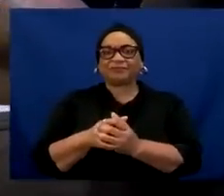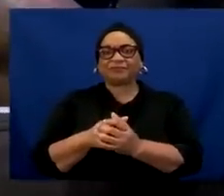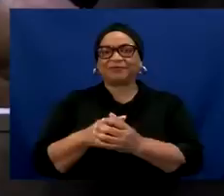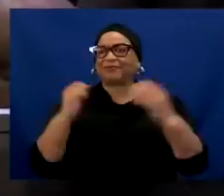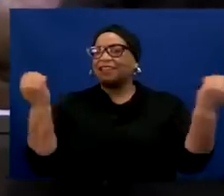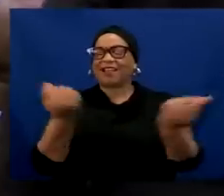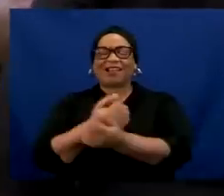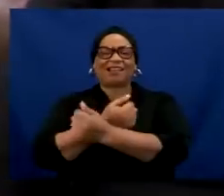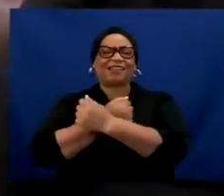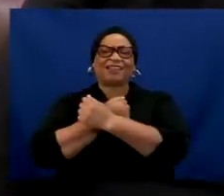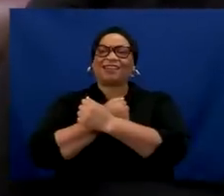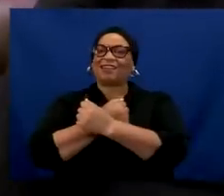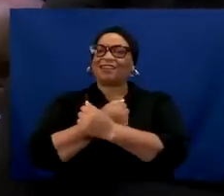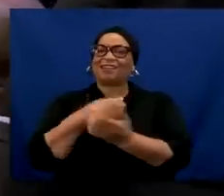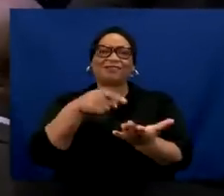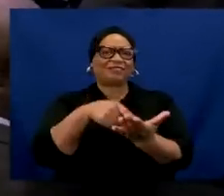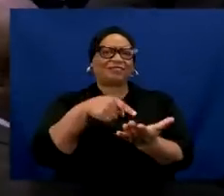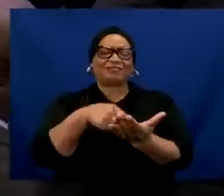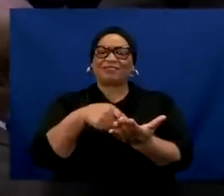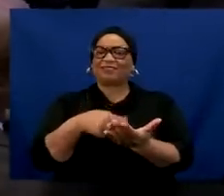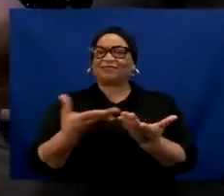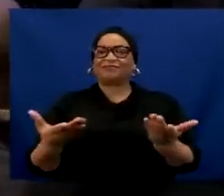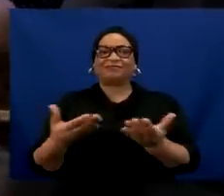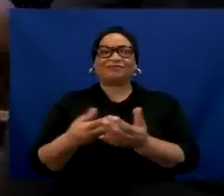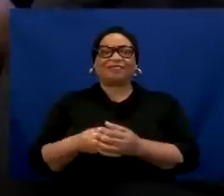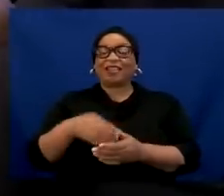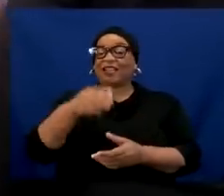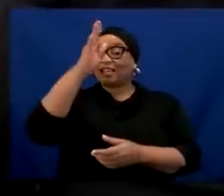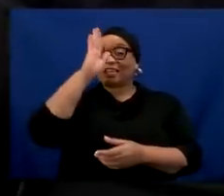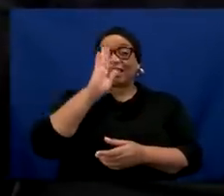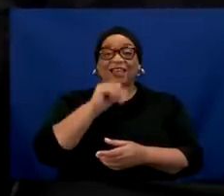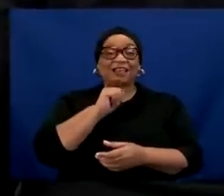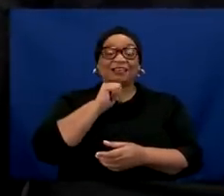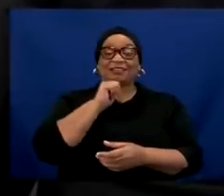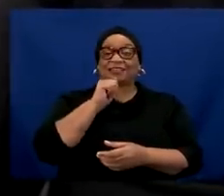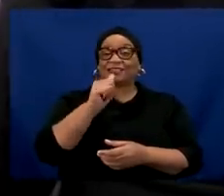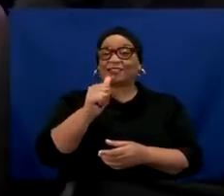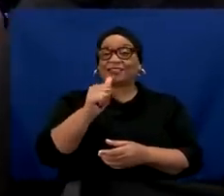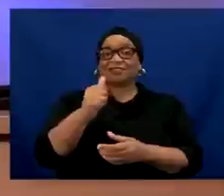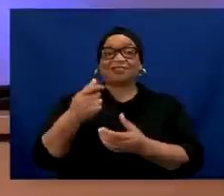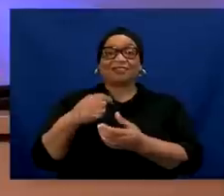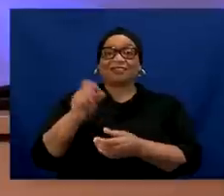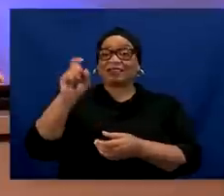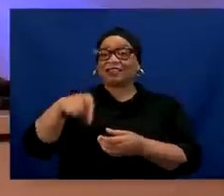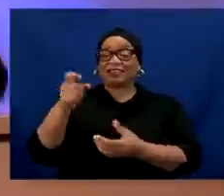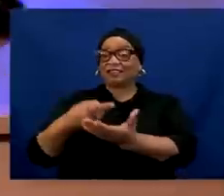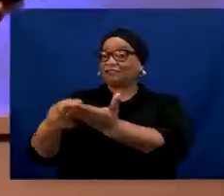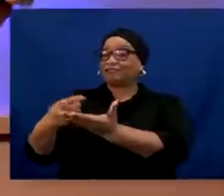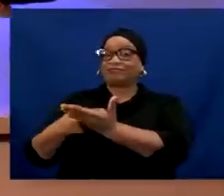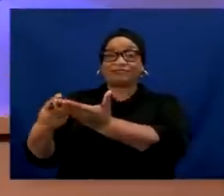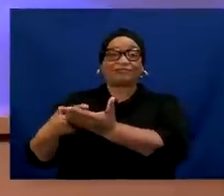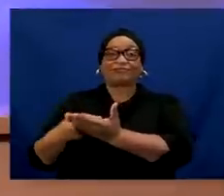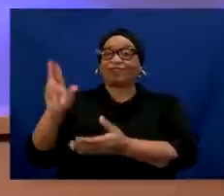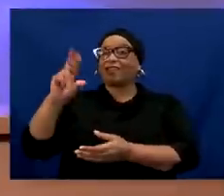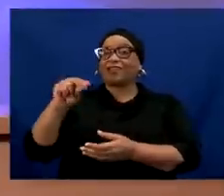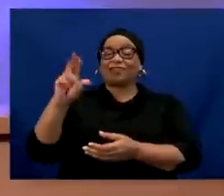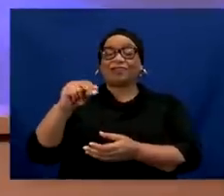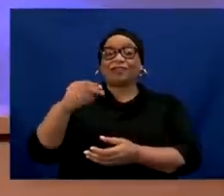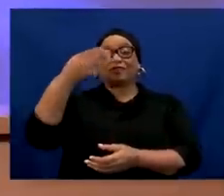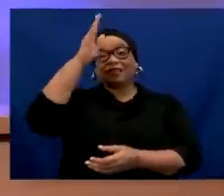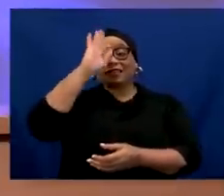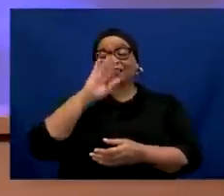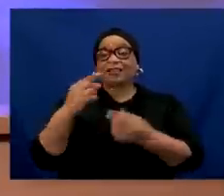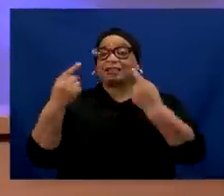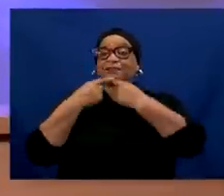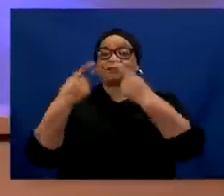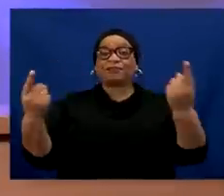I love this. God does not need consensus. God just speaks. and